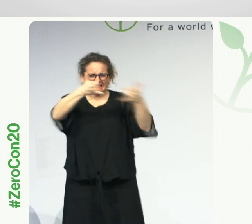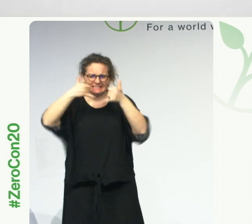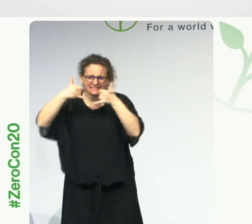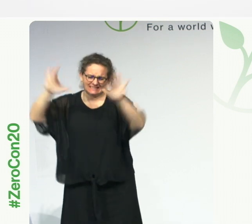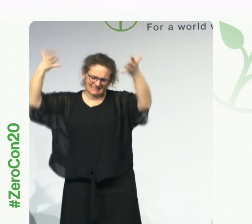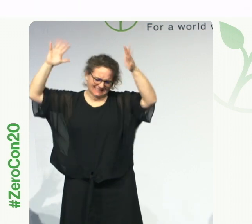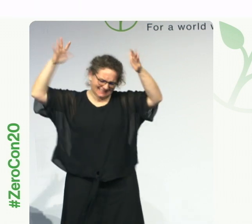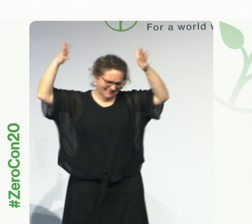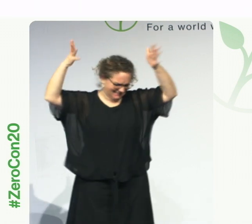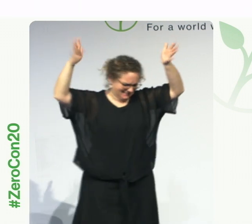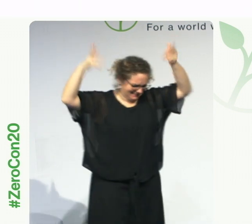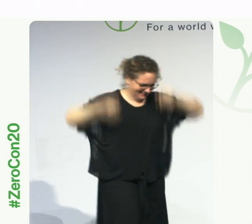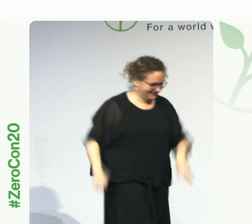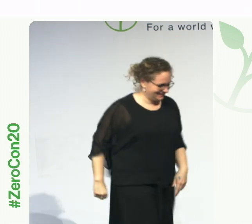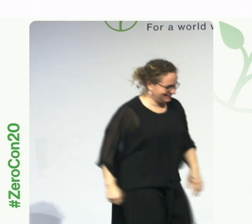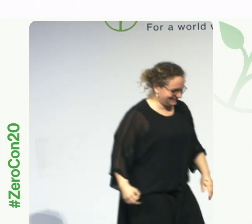Woo-hoo!